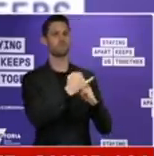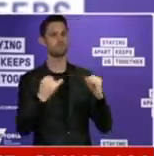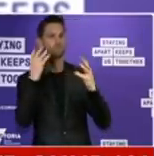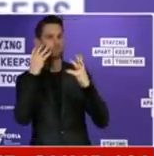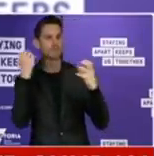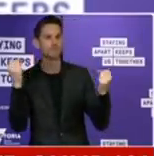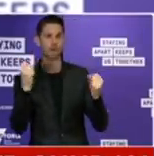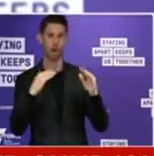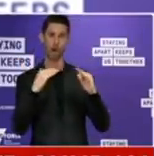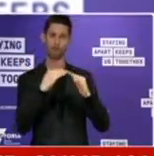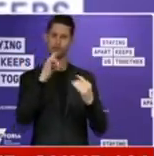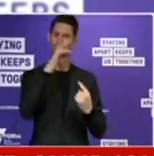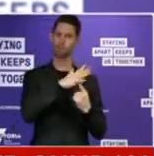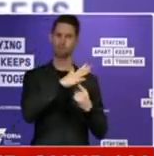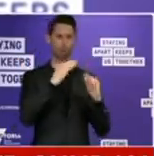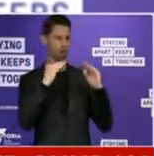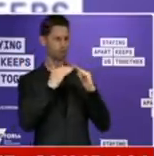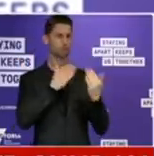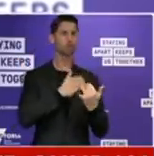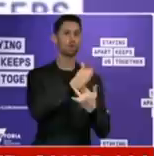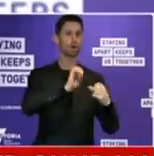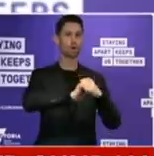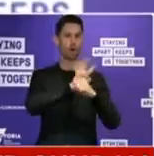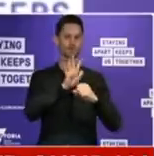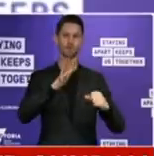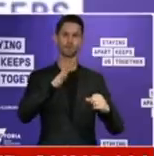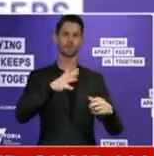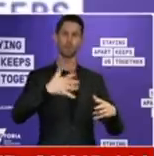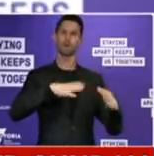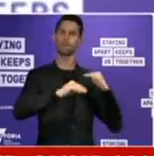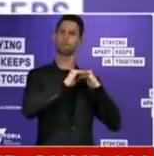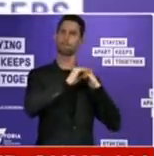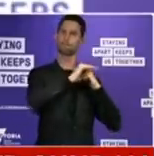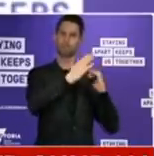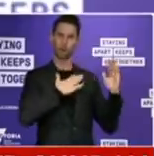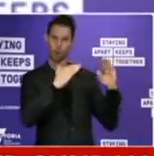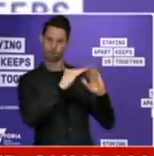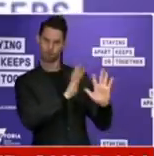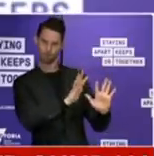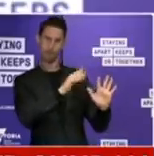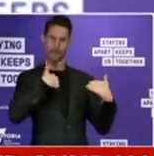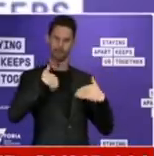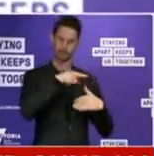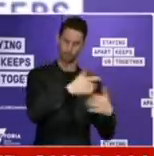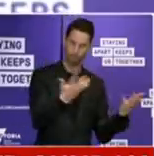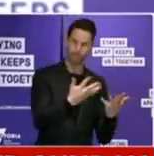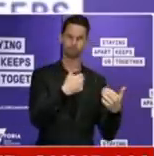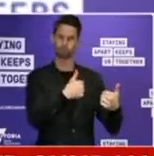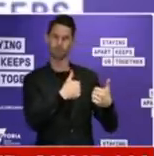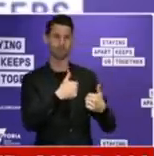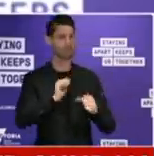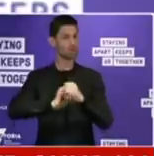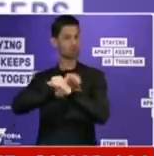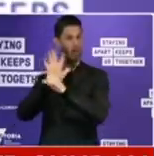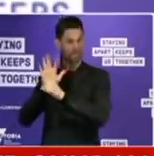will stay with them during this difficulty. And of course, the virus, as we know, is constantly evolving, and so the government